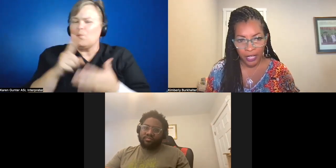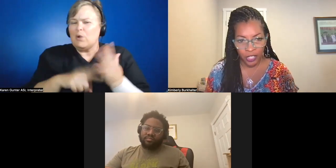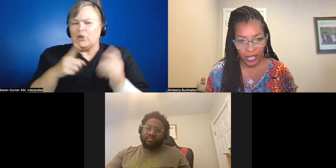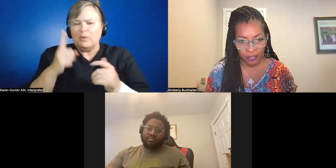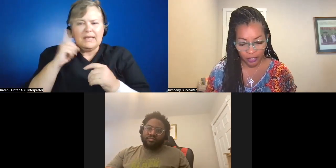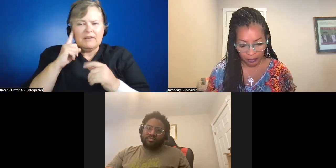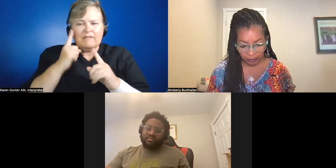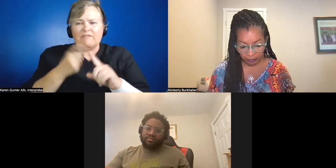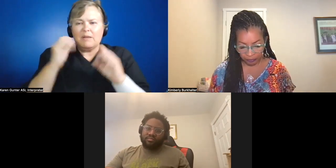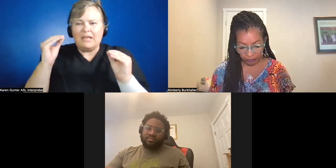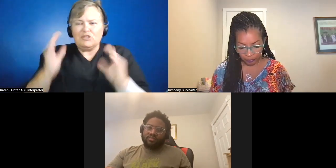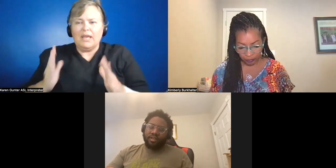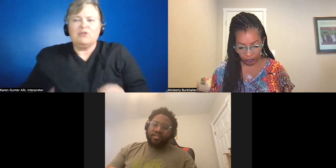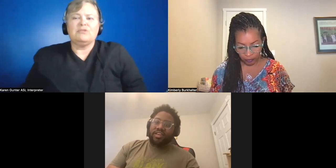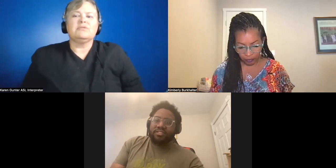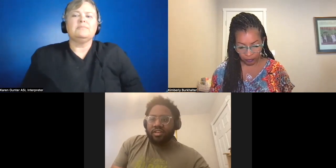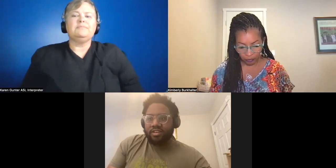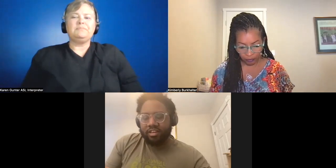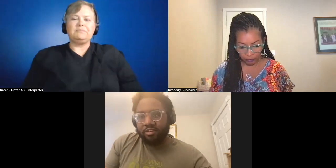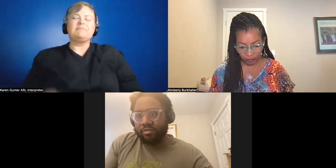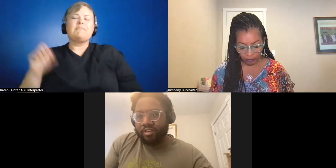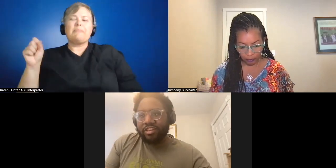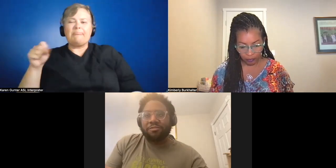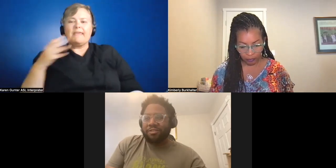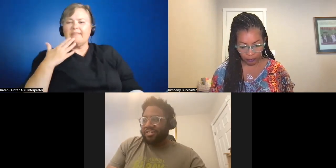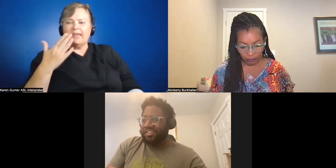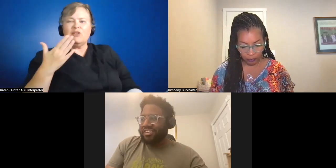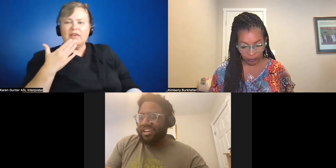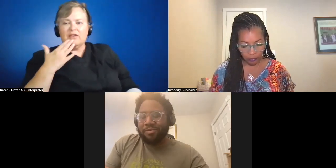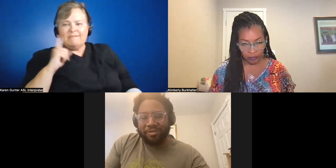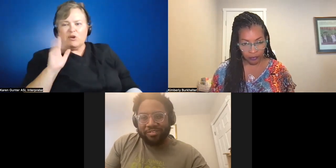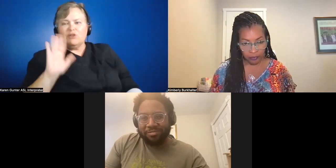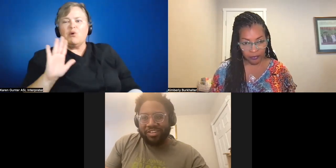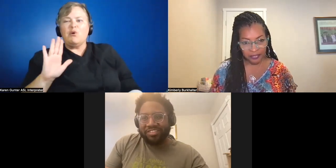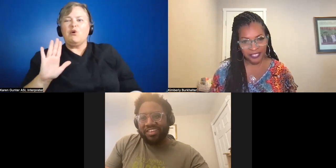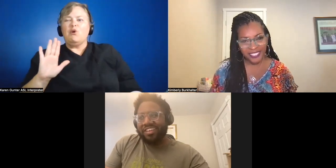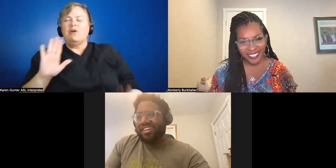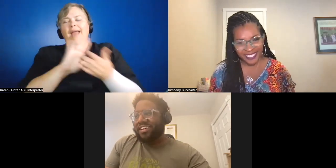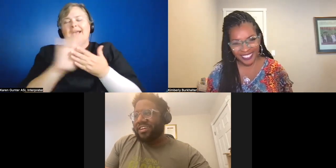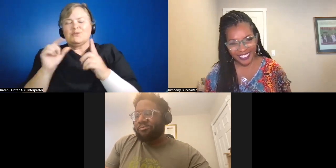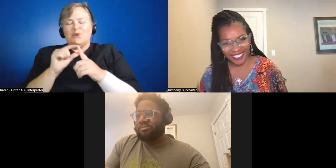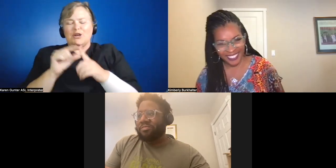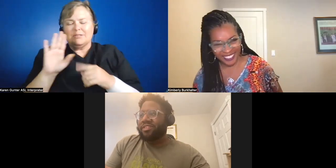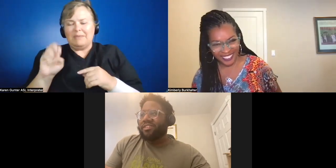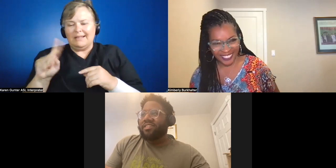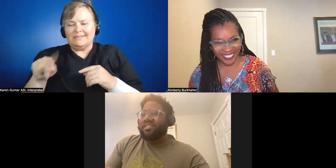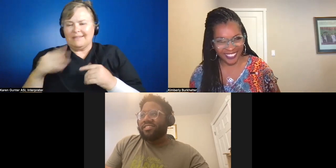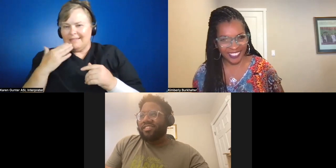from educators? Yes, thank you. And thank you for your kind words, Benz.